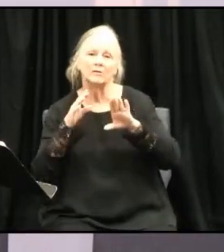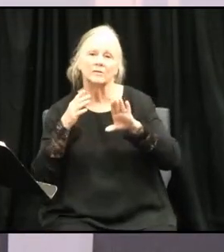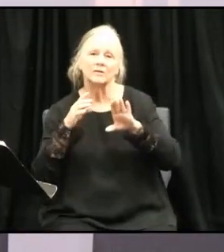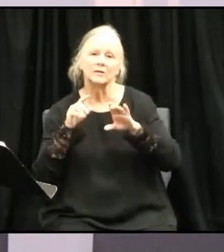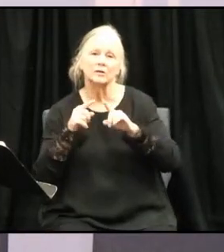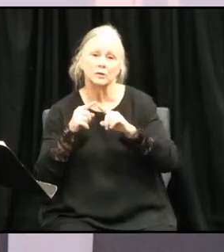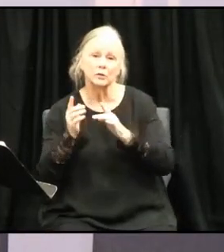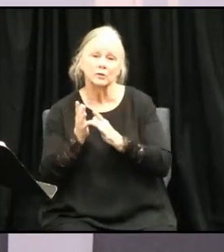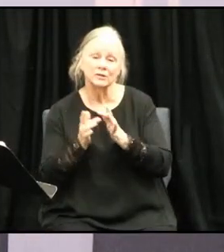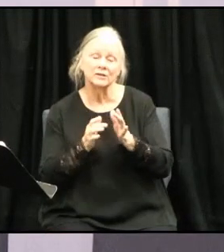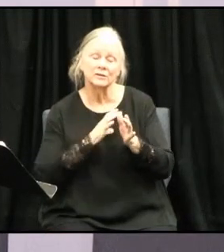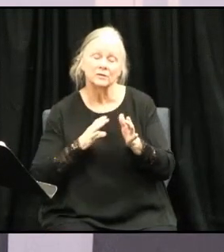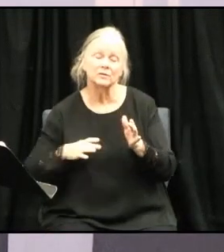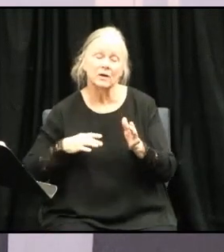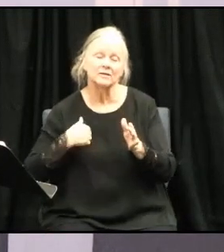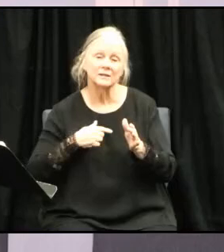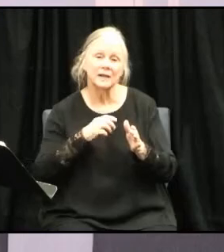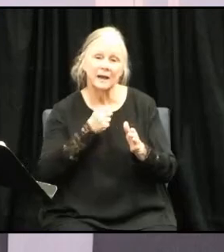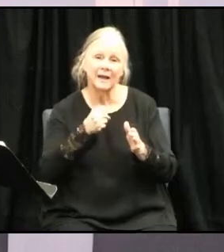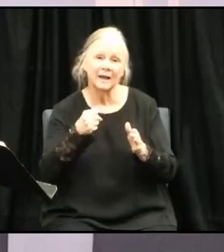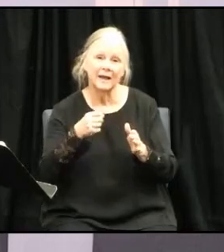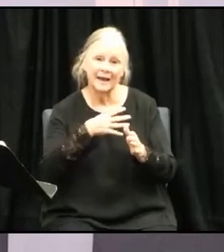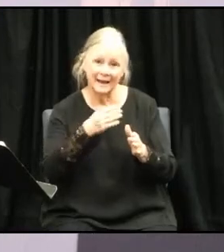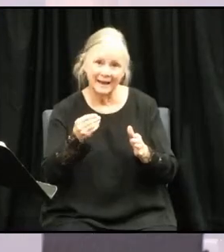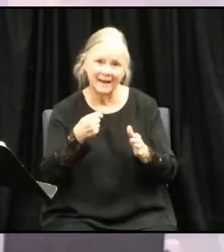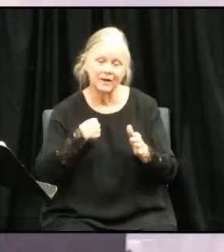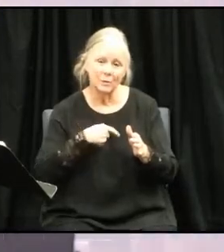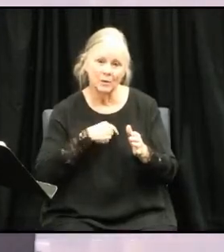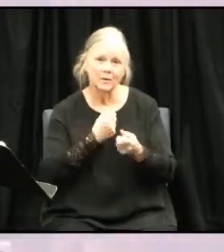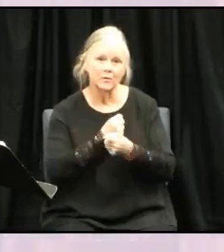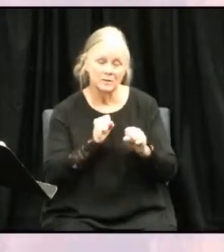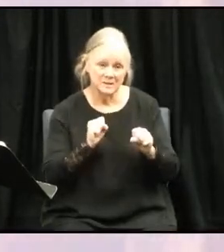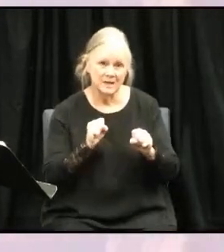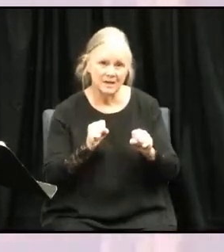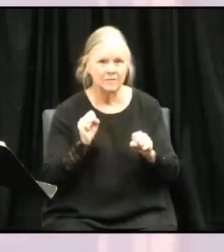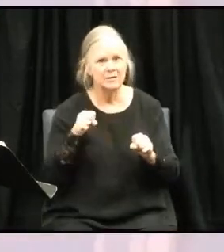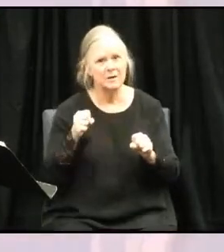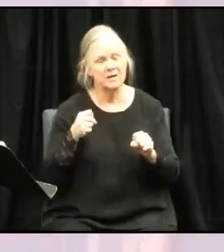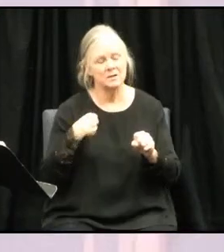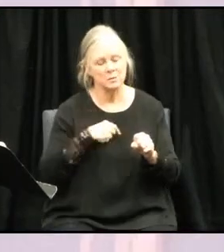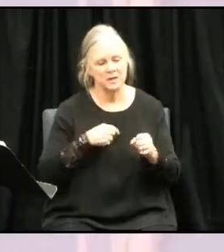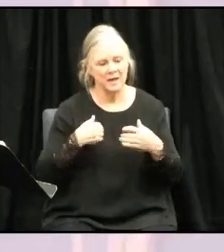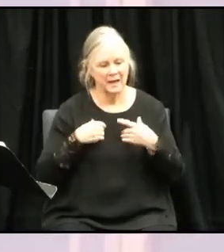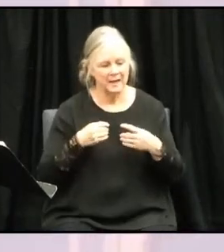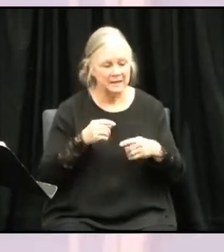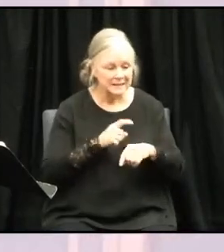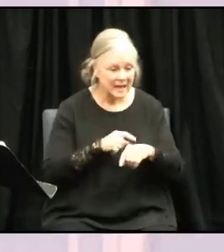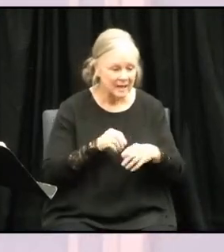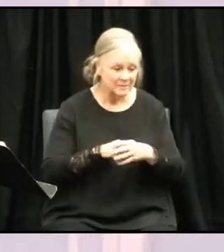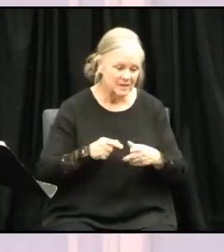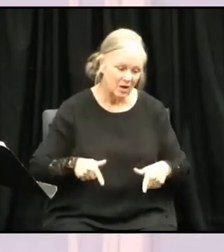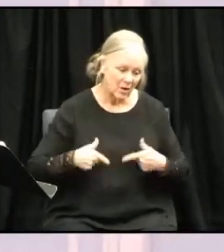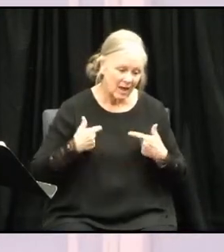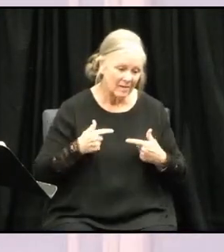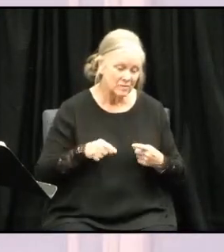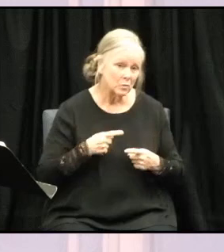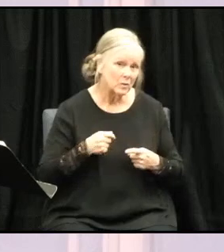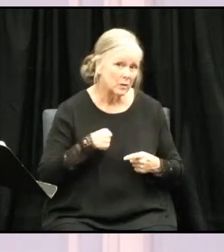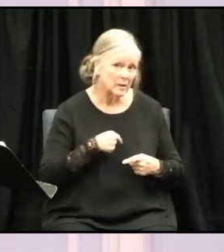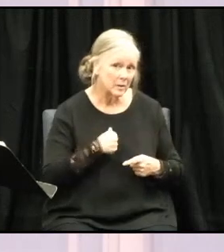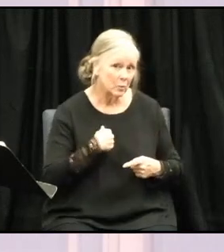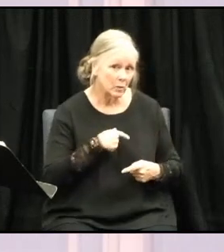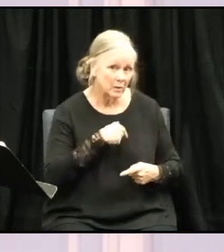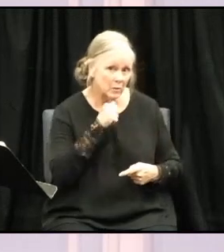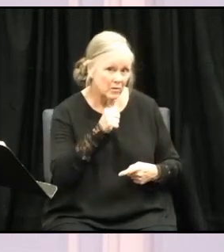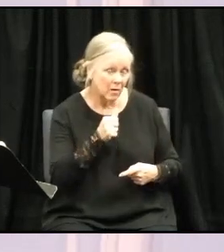saved, there were times in our lives when we were not sure about the